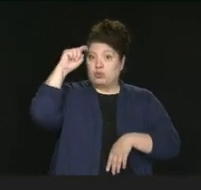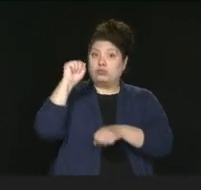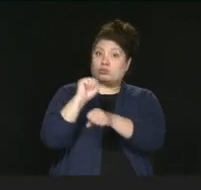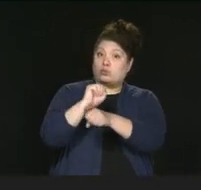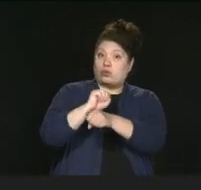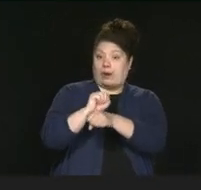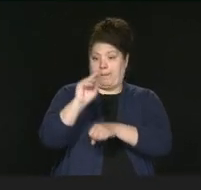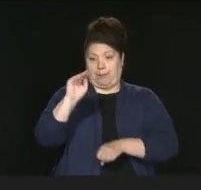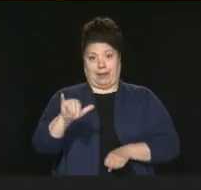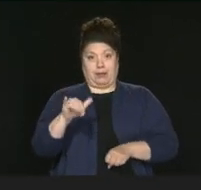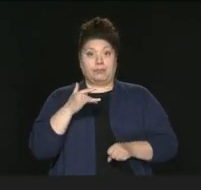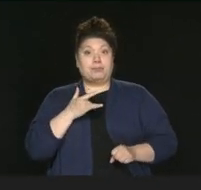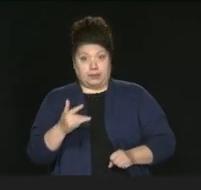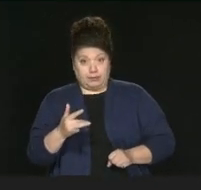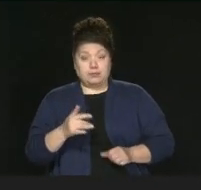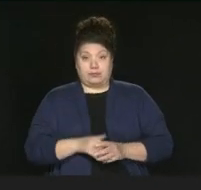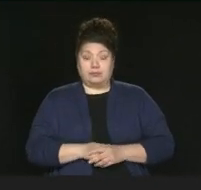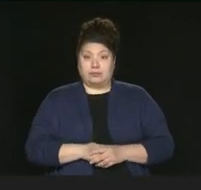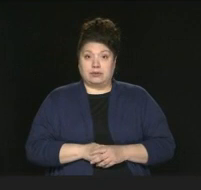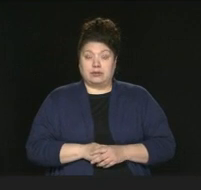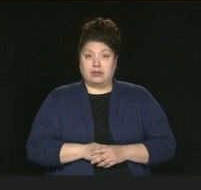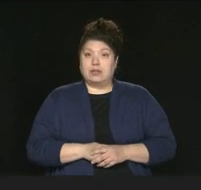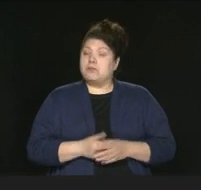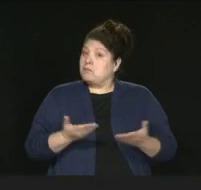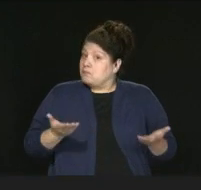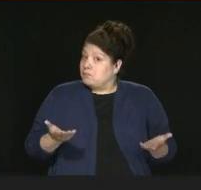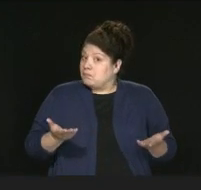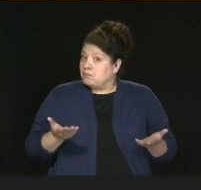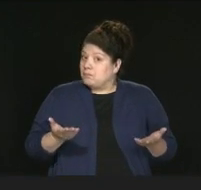when do we expect the first checks to be issued?